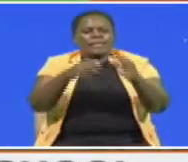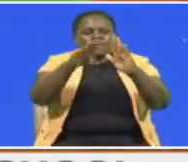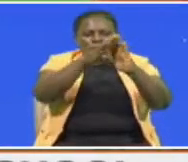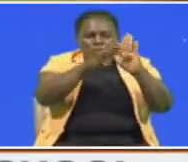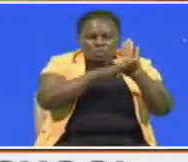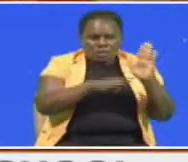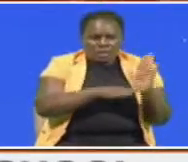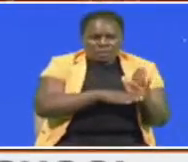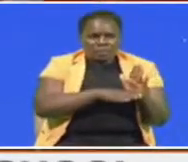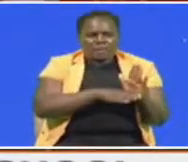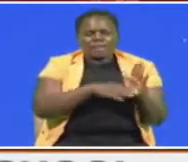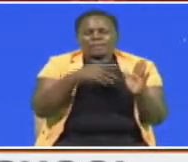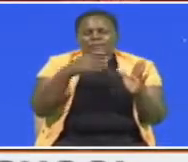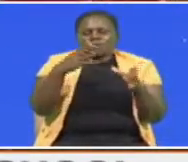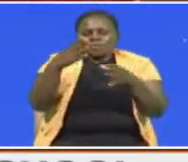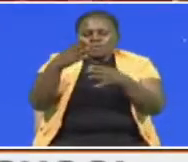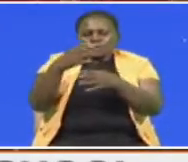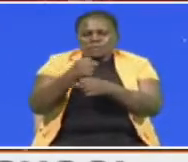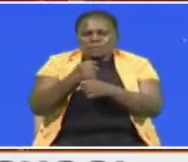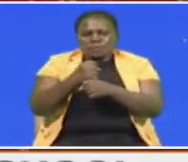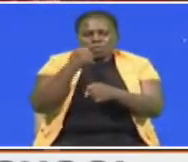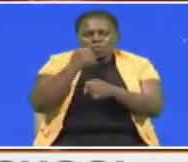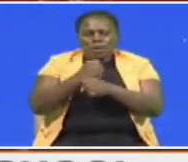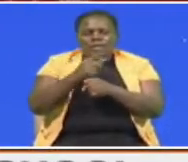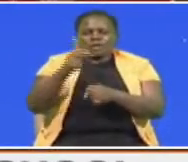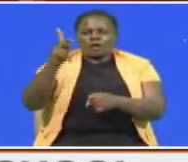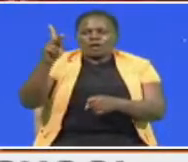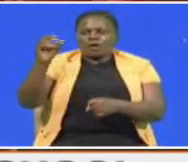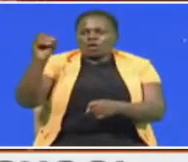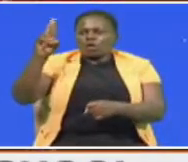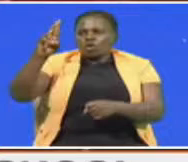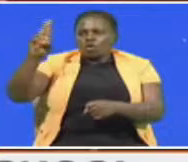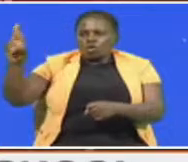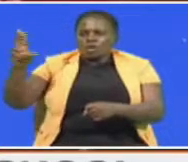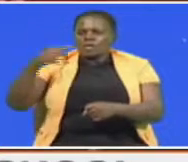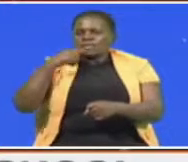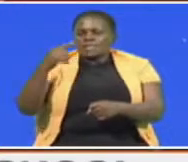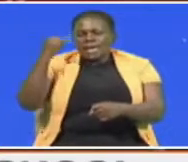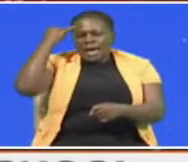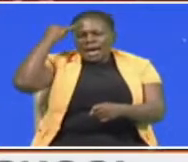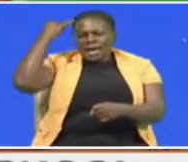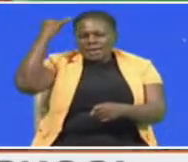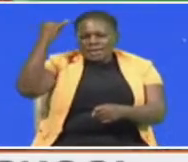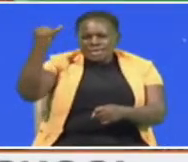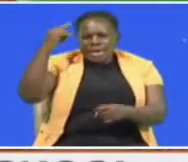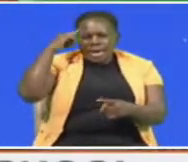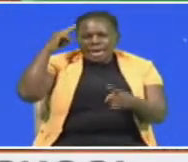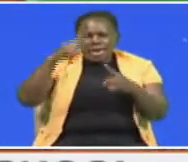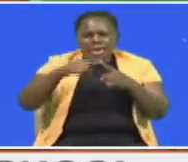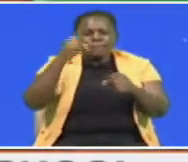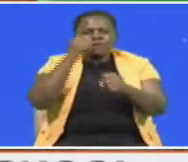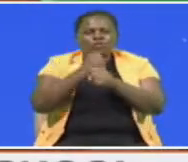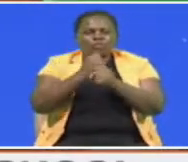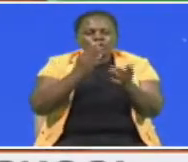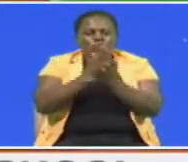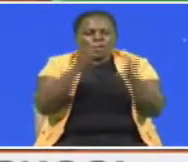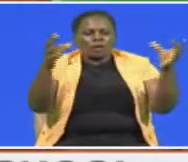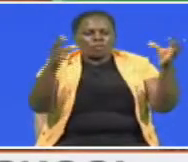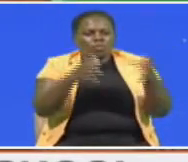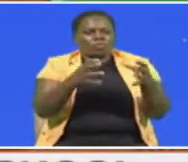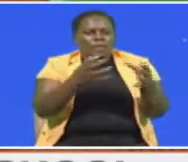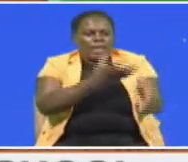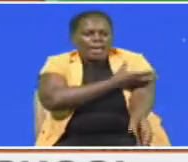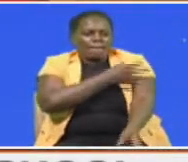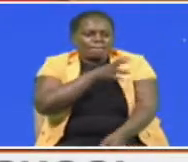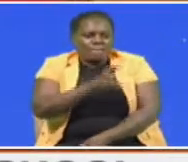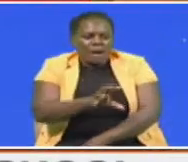Trust, a Christian organization working in Kor, says the whole idea was to ensure the community is